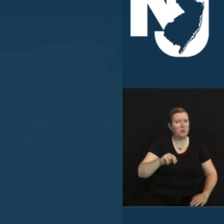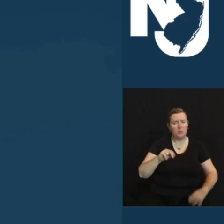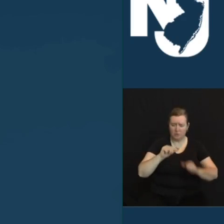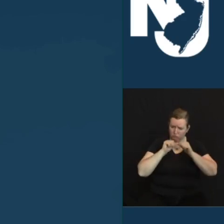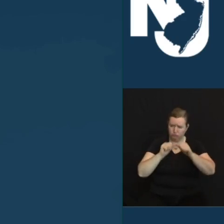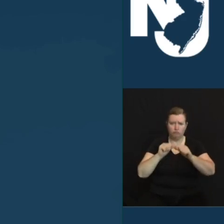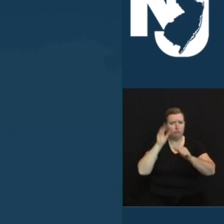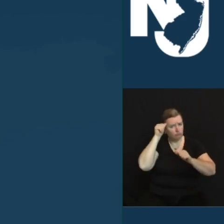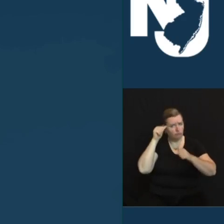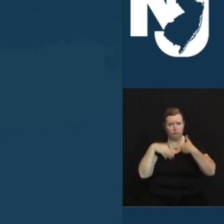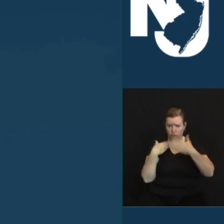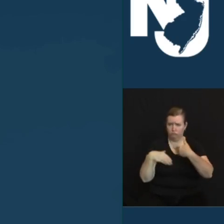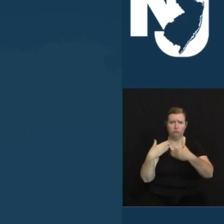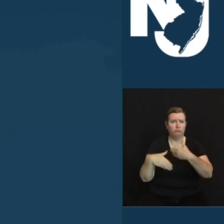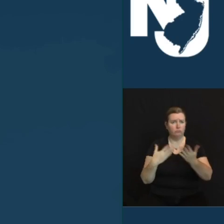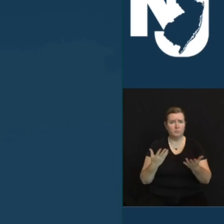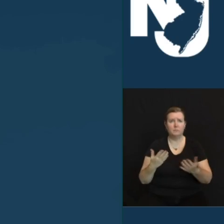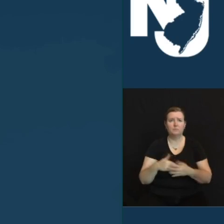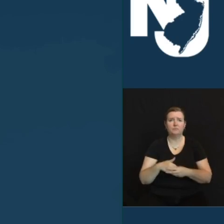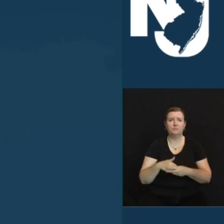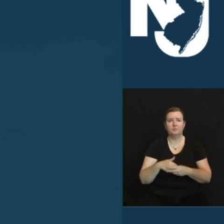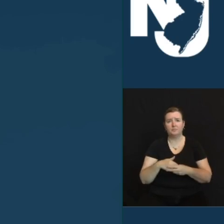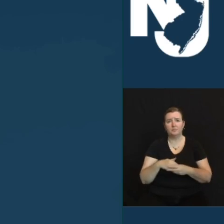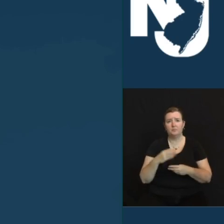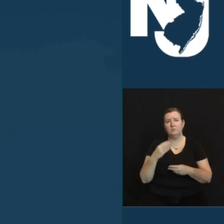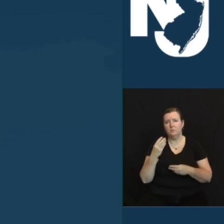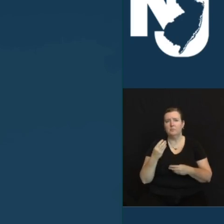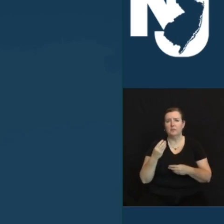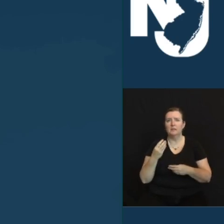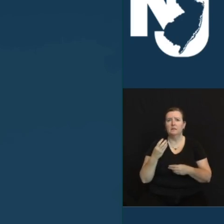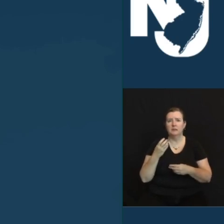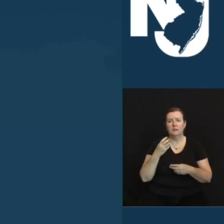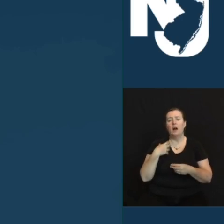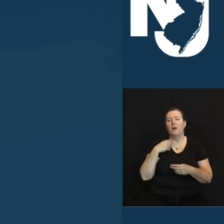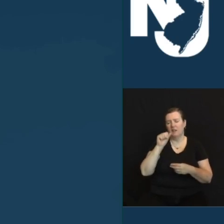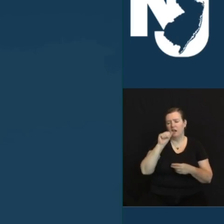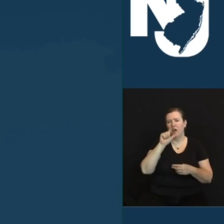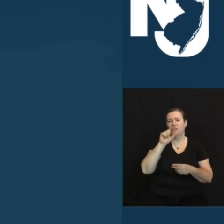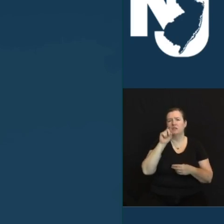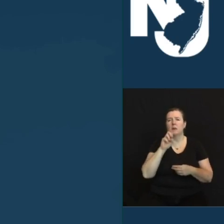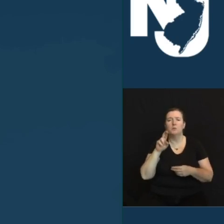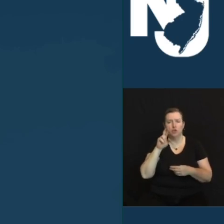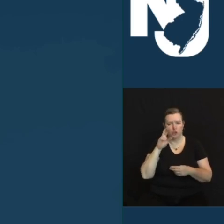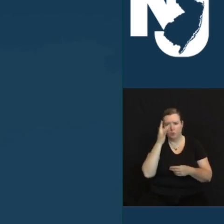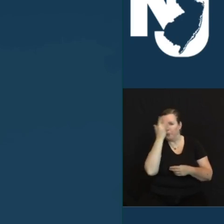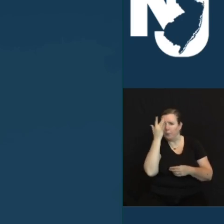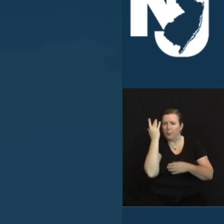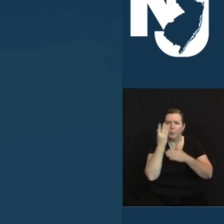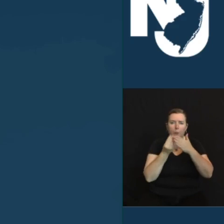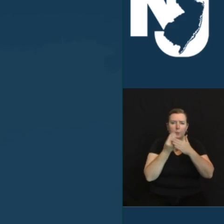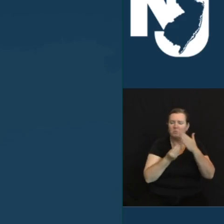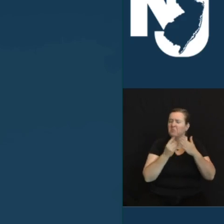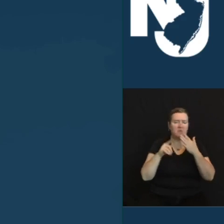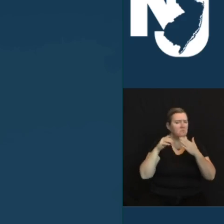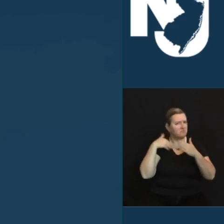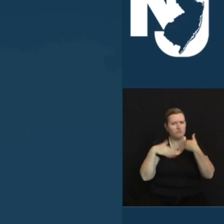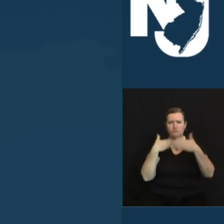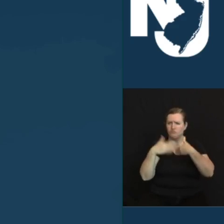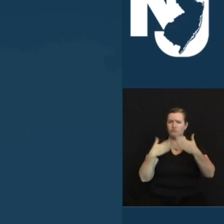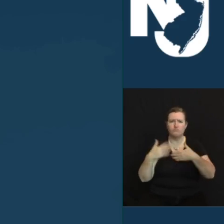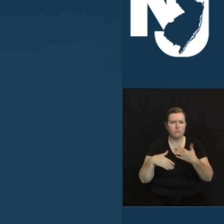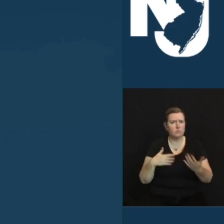was diagnosed with Alzheimer's disease, but he wouldn't let it shake his will to live and to keep pushing ahead. He knew he was still a lucky man,